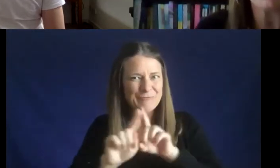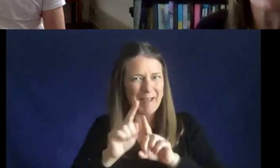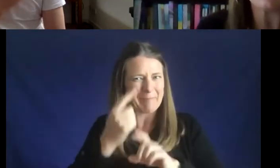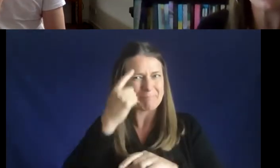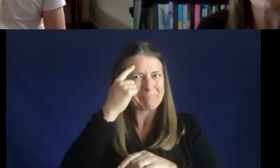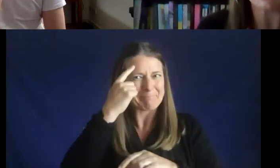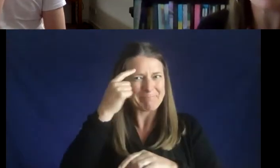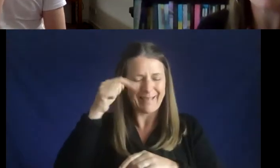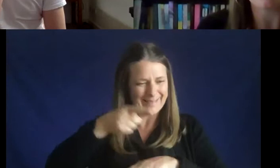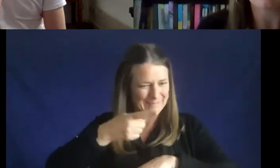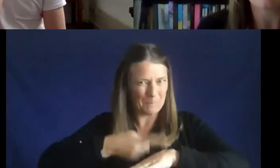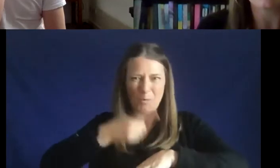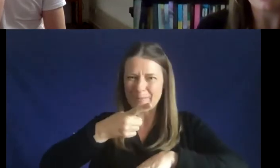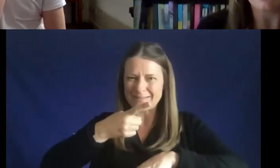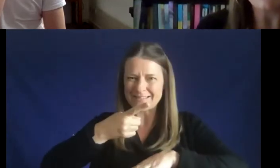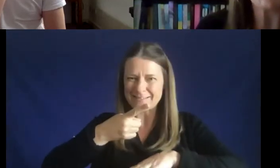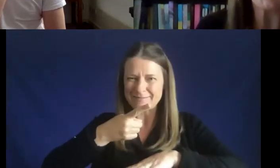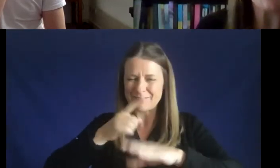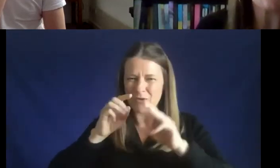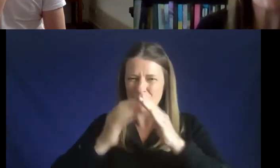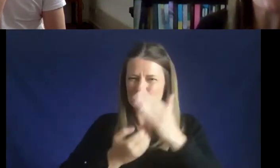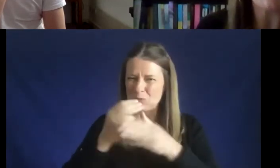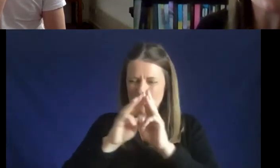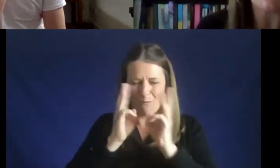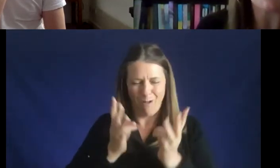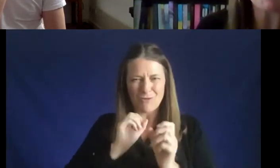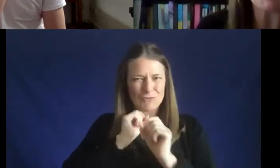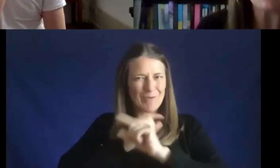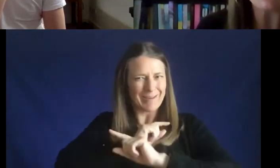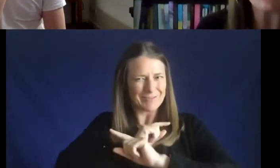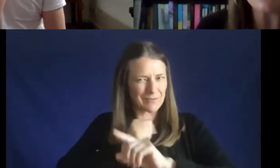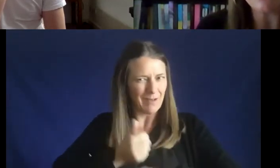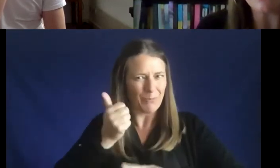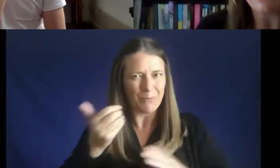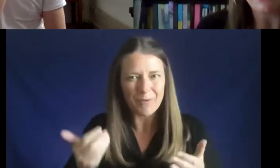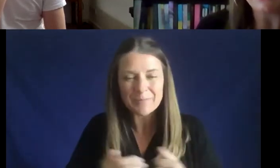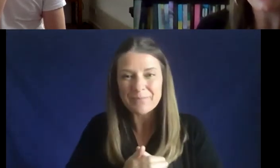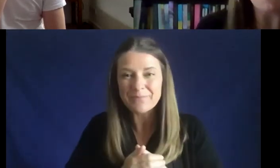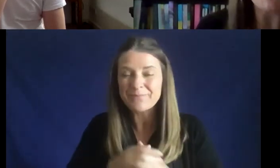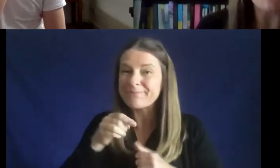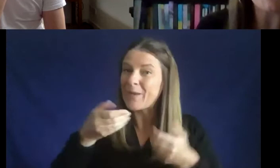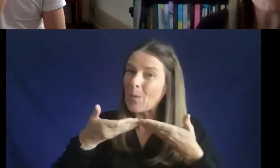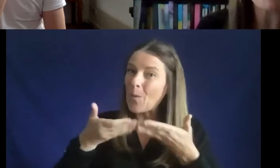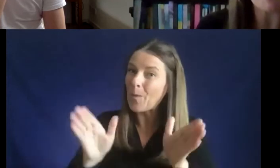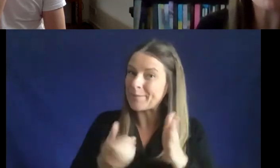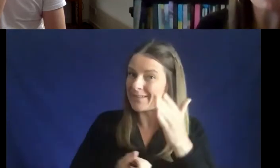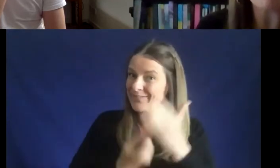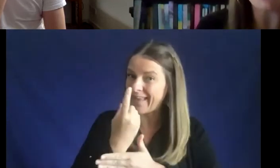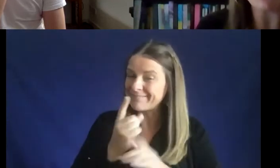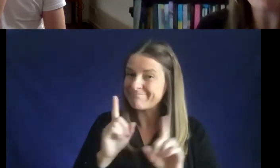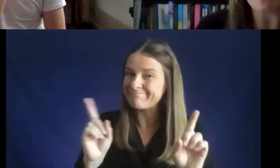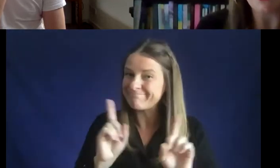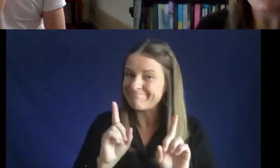that we find ourselves in. So as I said, our opening event is an artist talk by